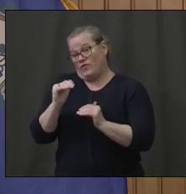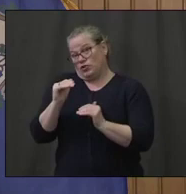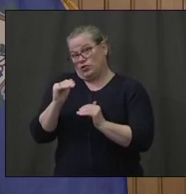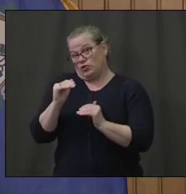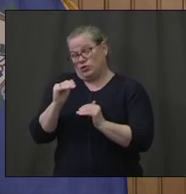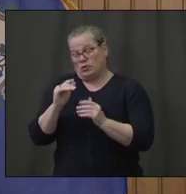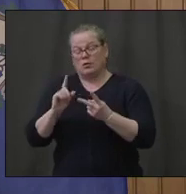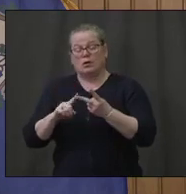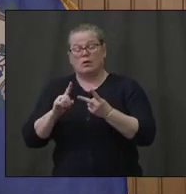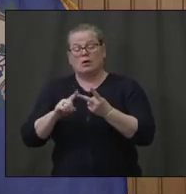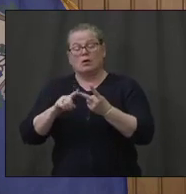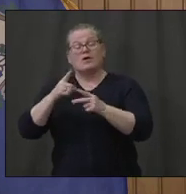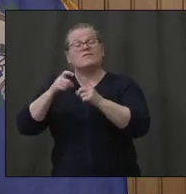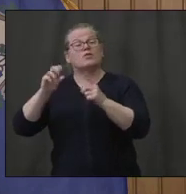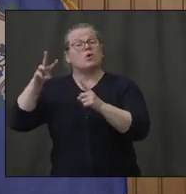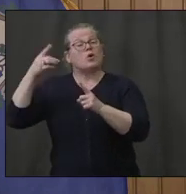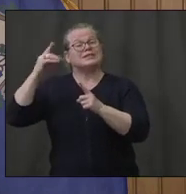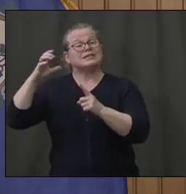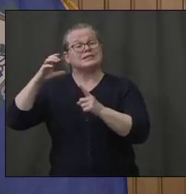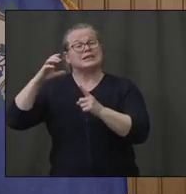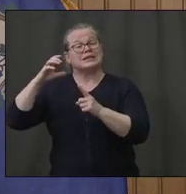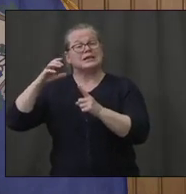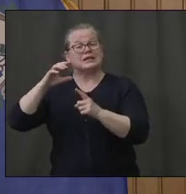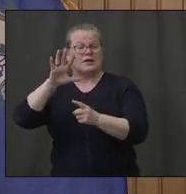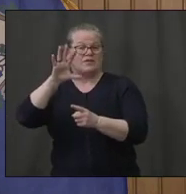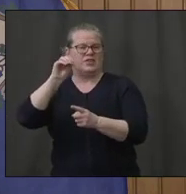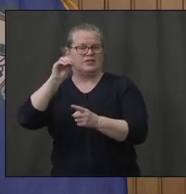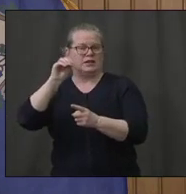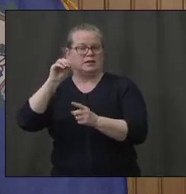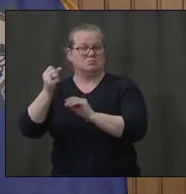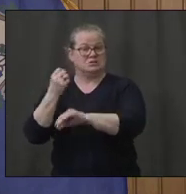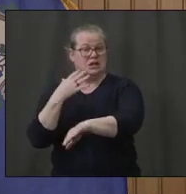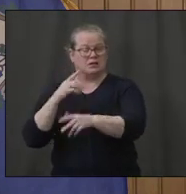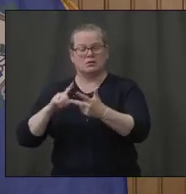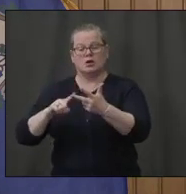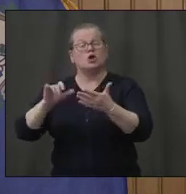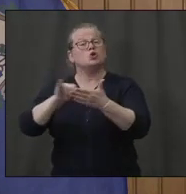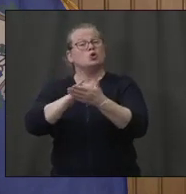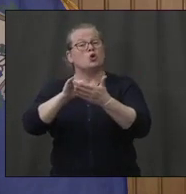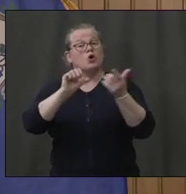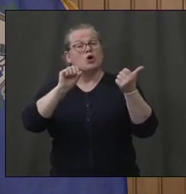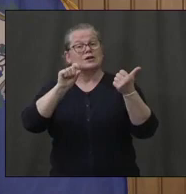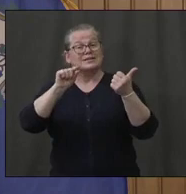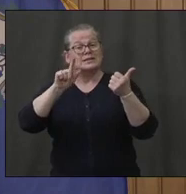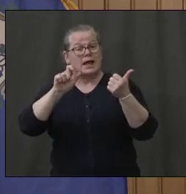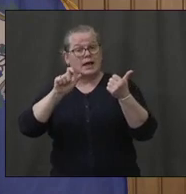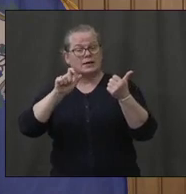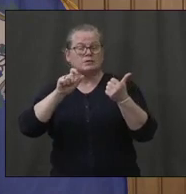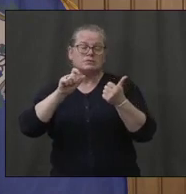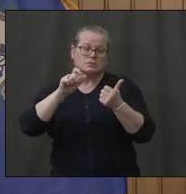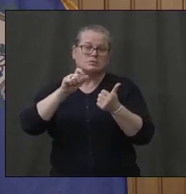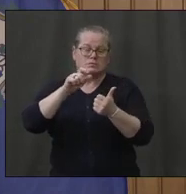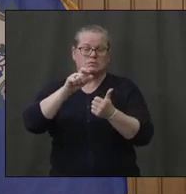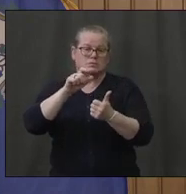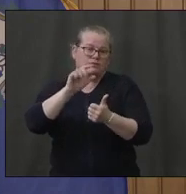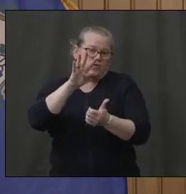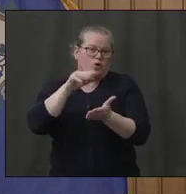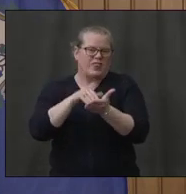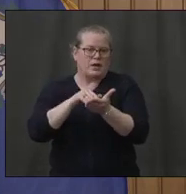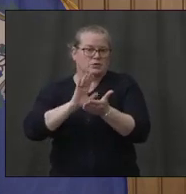and New York City got 4,000 ventilators. So we're working every day to see if we can get some more